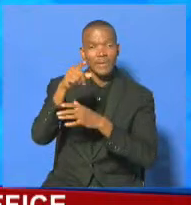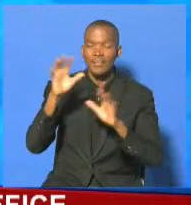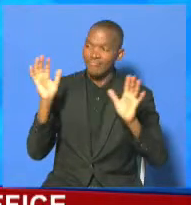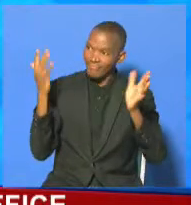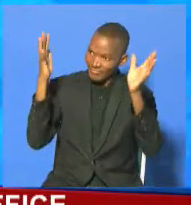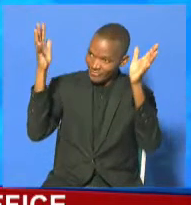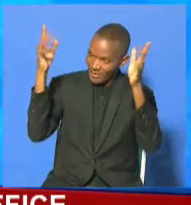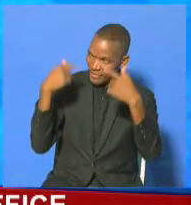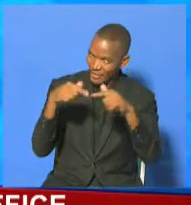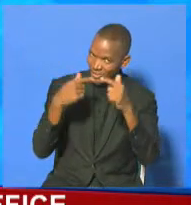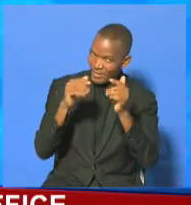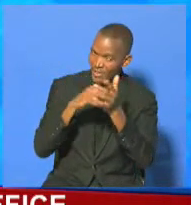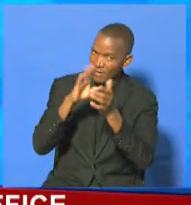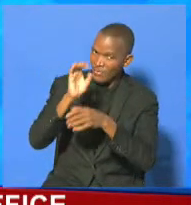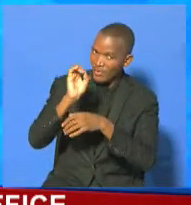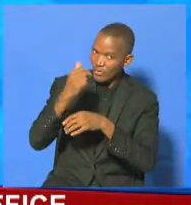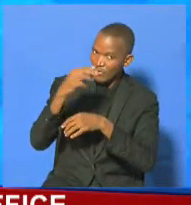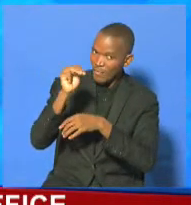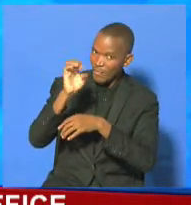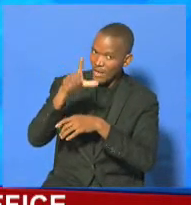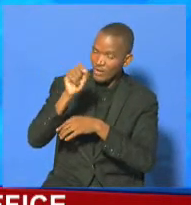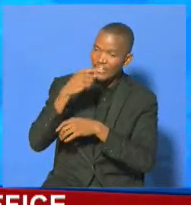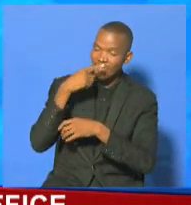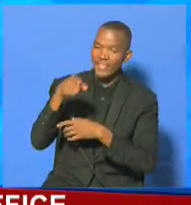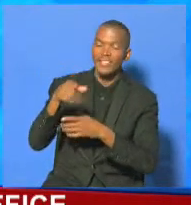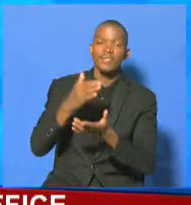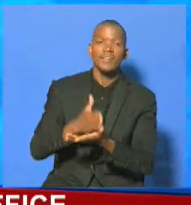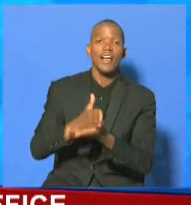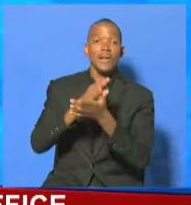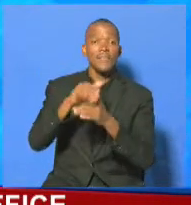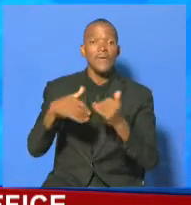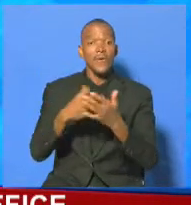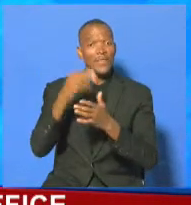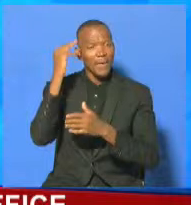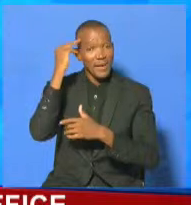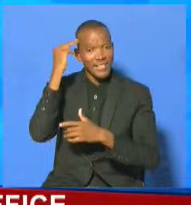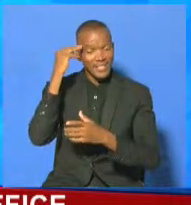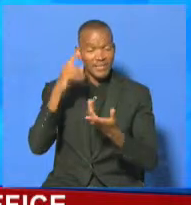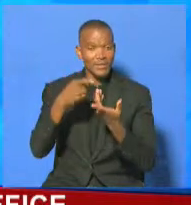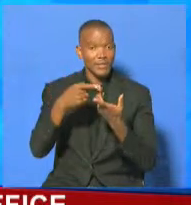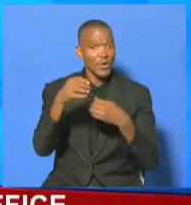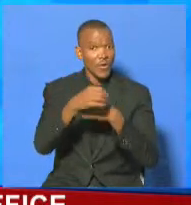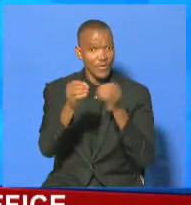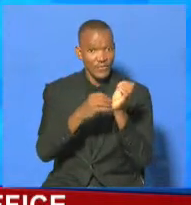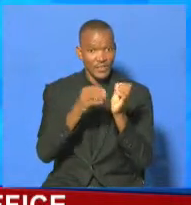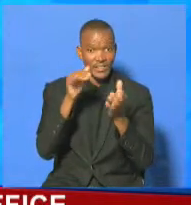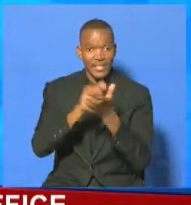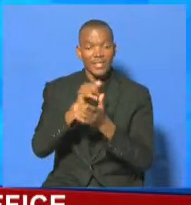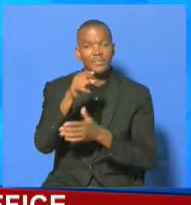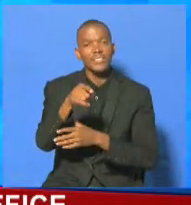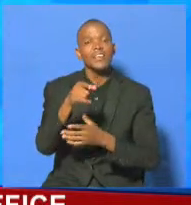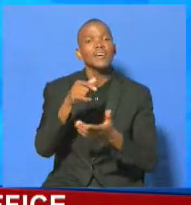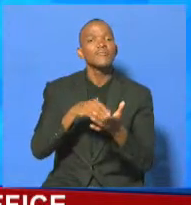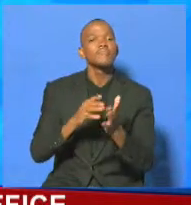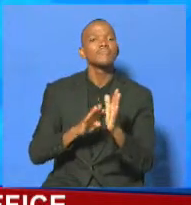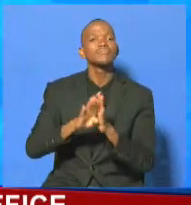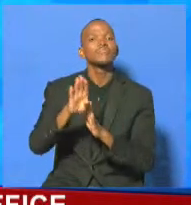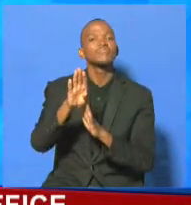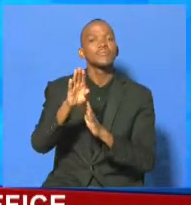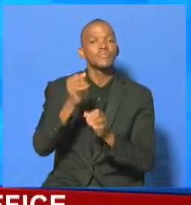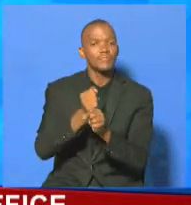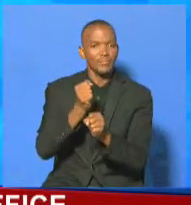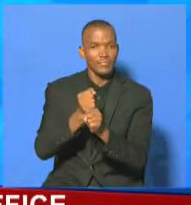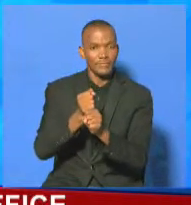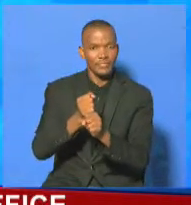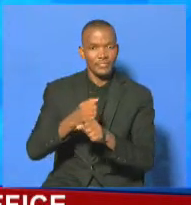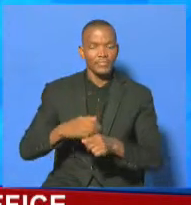efforts, stressing that the vehicles will go a long way in assisting the Mindset Change Office deliver on its mandate. Amogela Molatlhegi and Kelekeletso